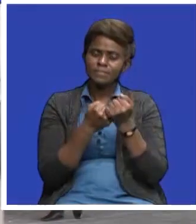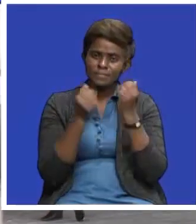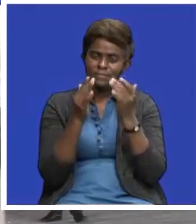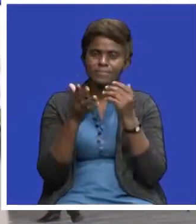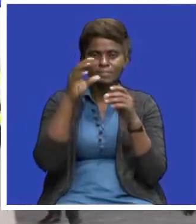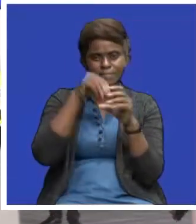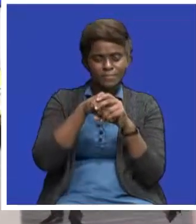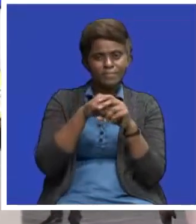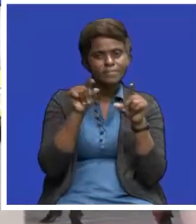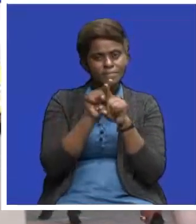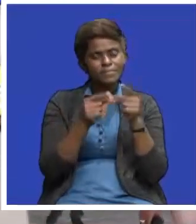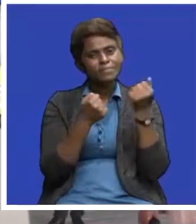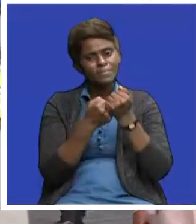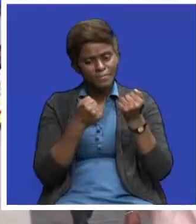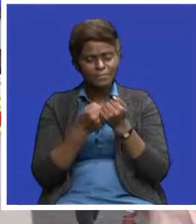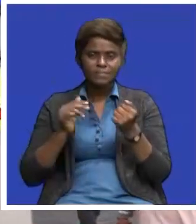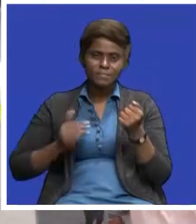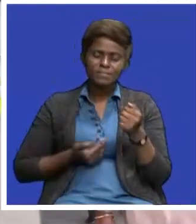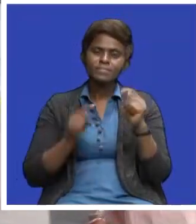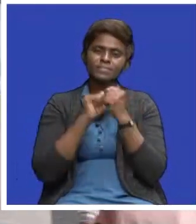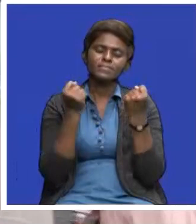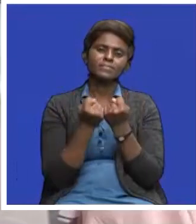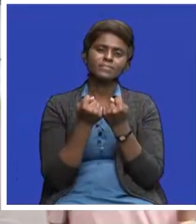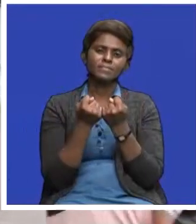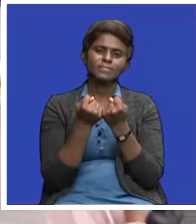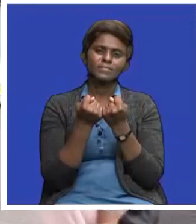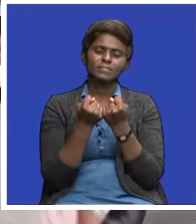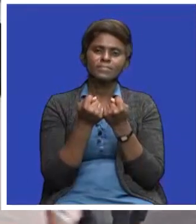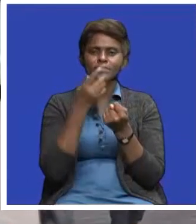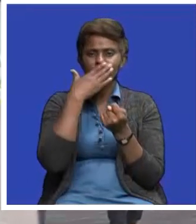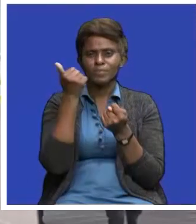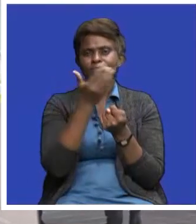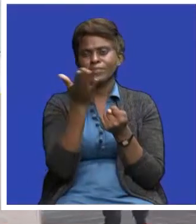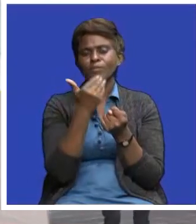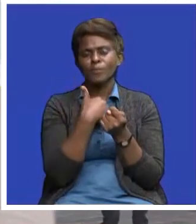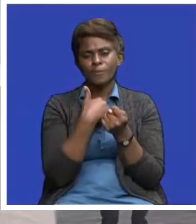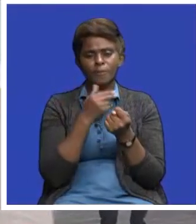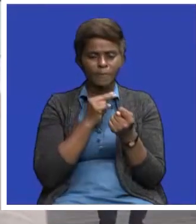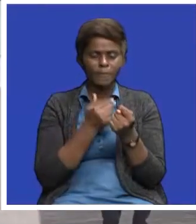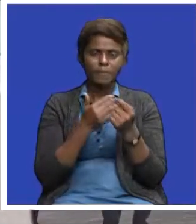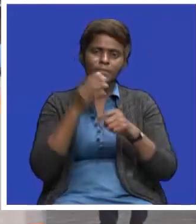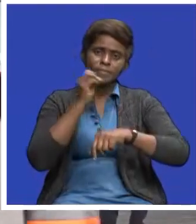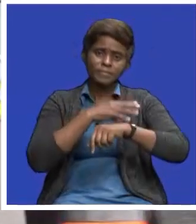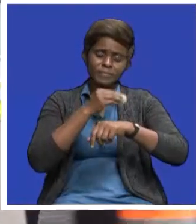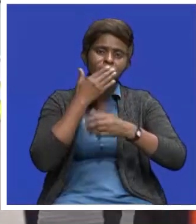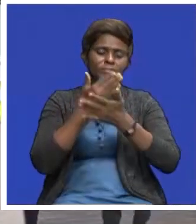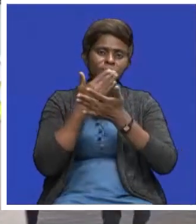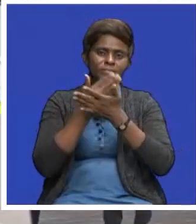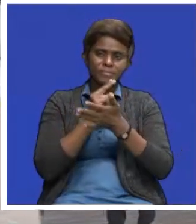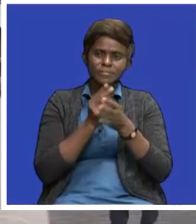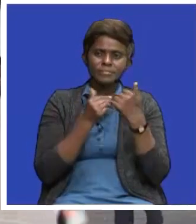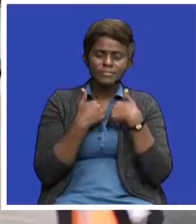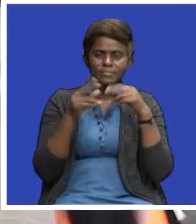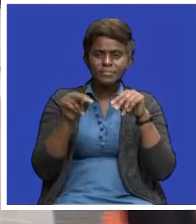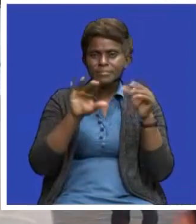and supported our women's team, because they've always done the best. Our investment has paid off, and we have no doubt